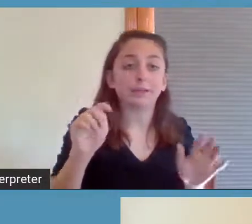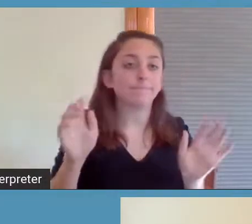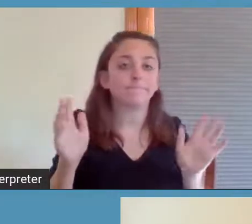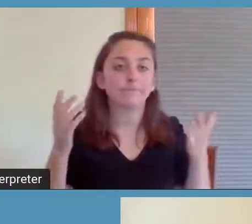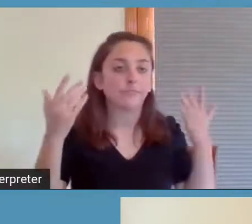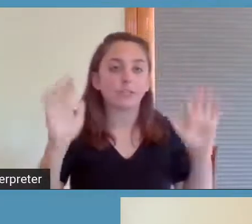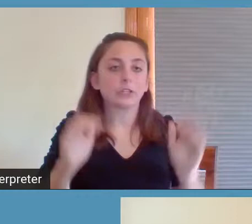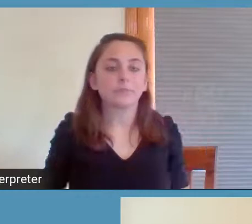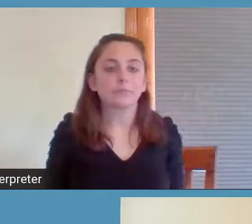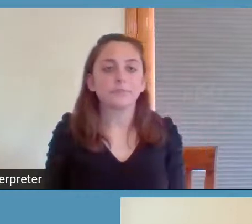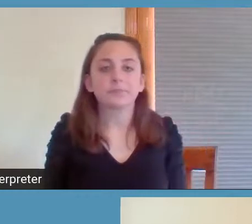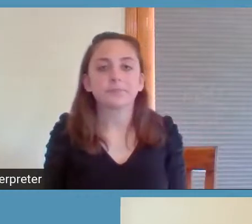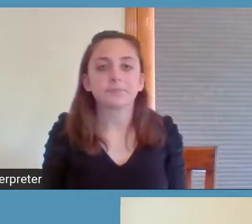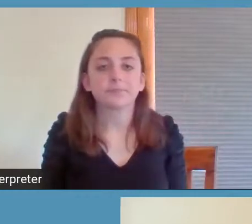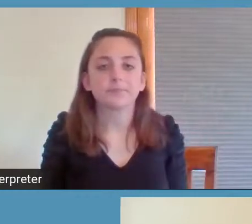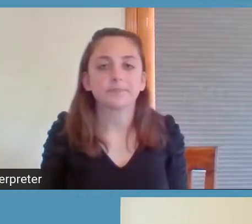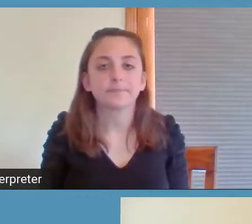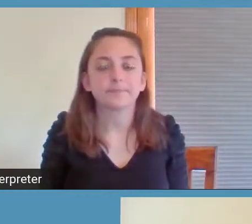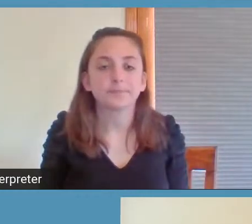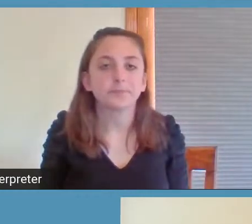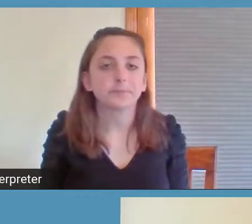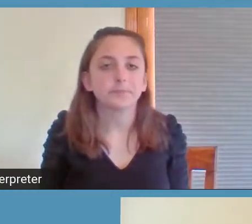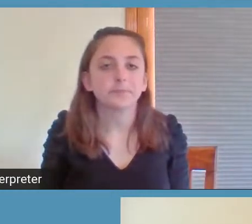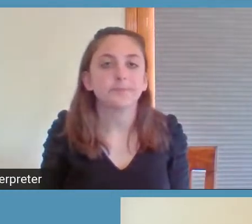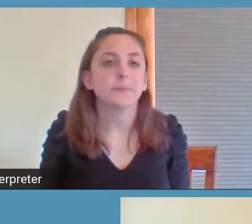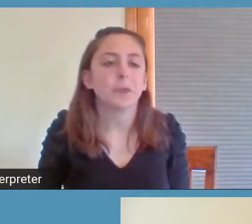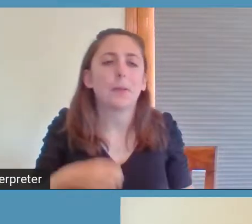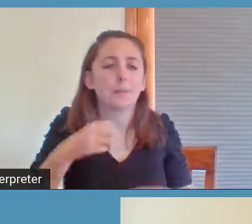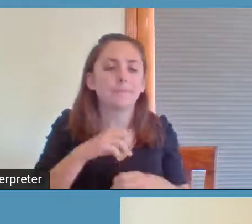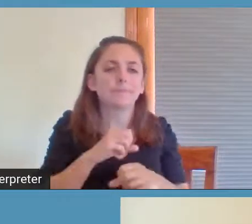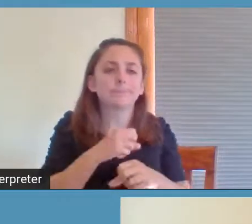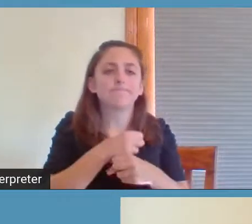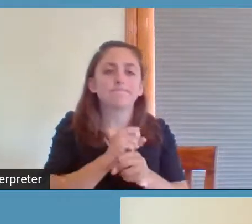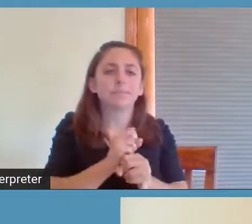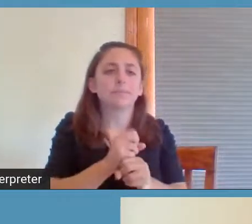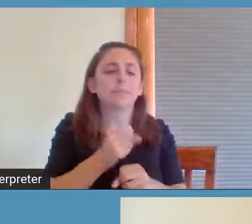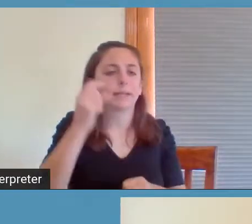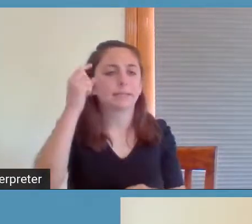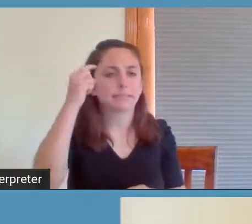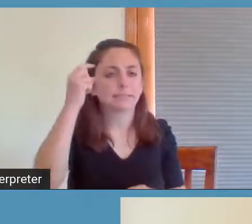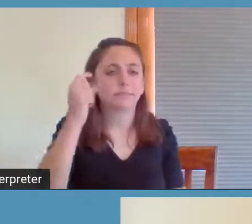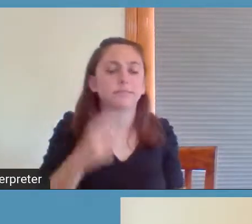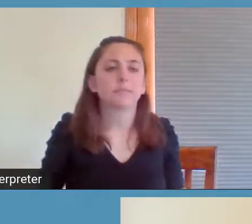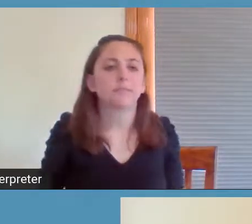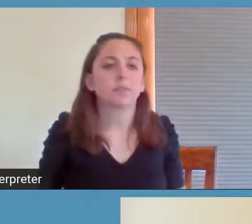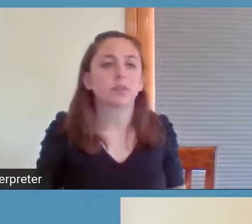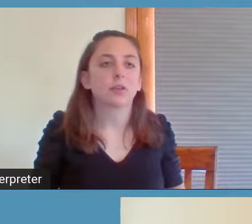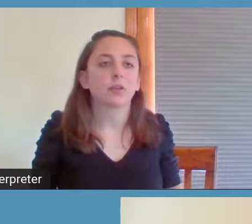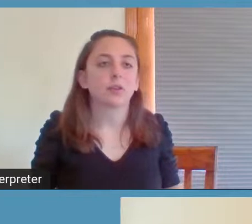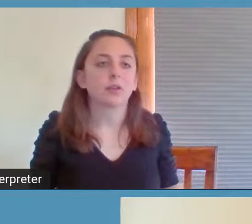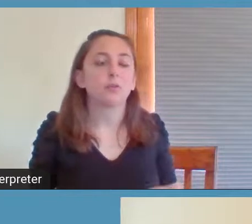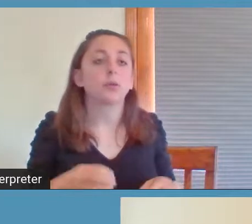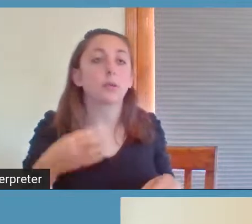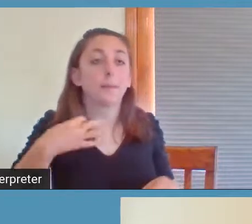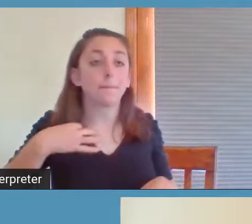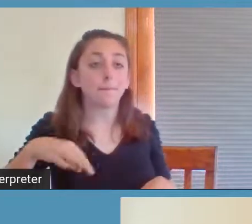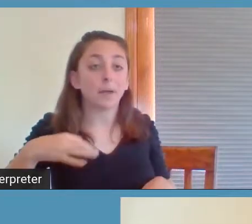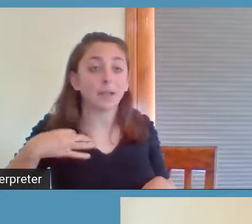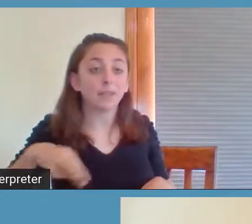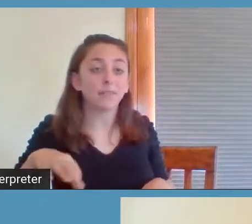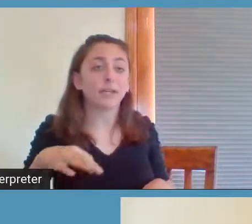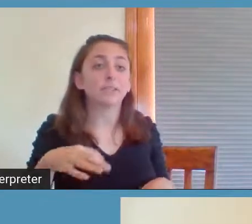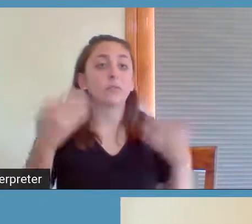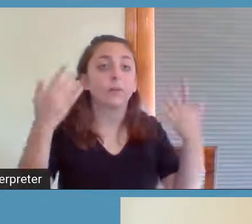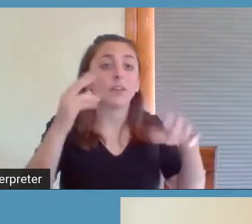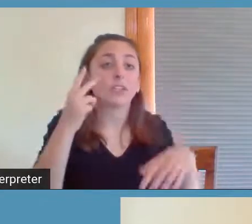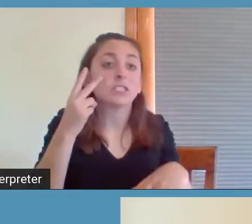Okay, that makes sense too. Yeah. All right, let me see. One of the big benefits we've seen in the in-person exhibits